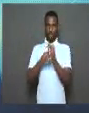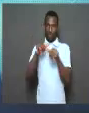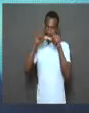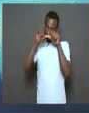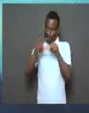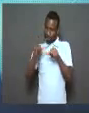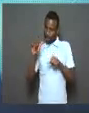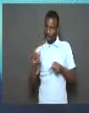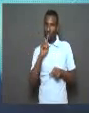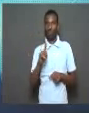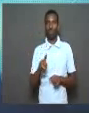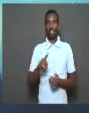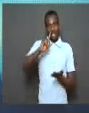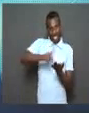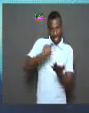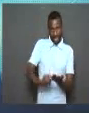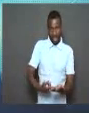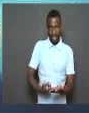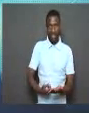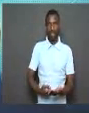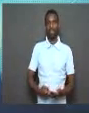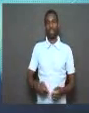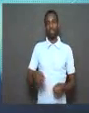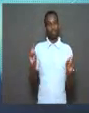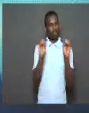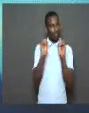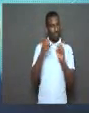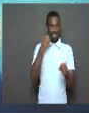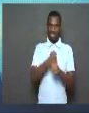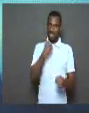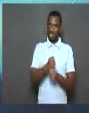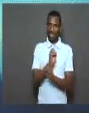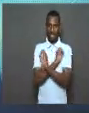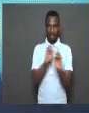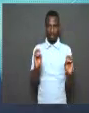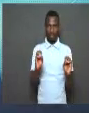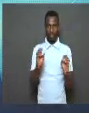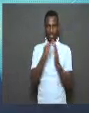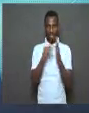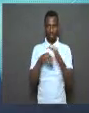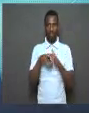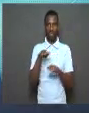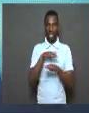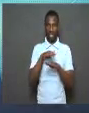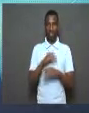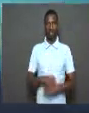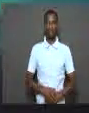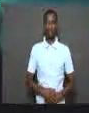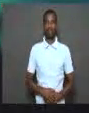constant. Thus, there is no work being done on the system.